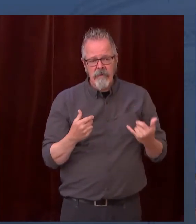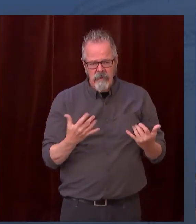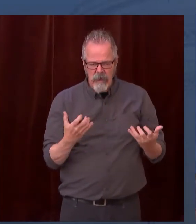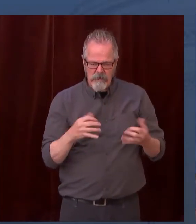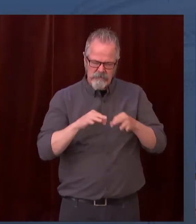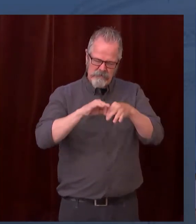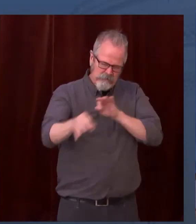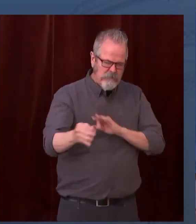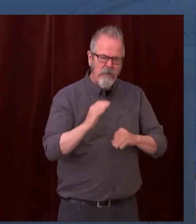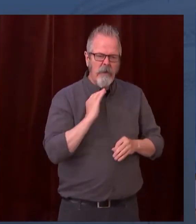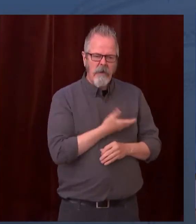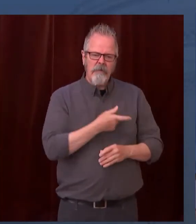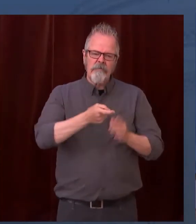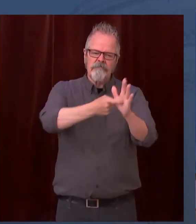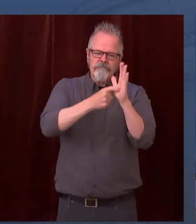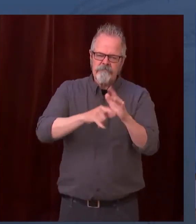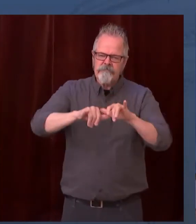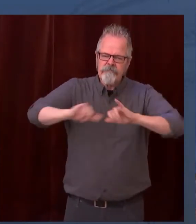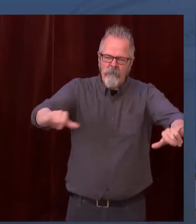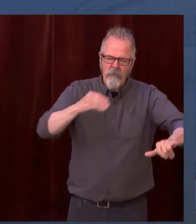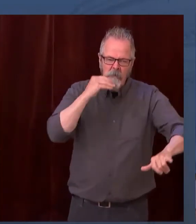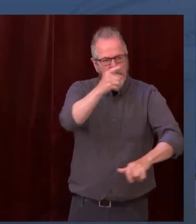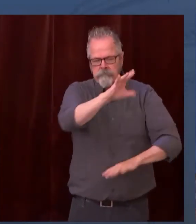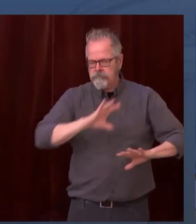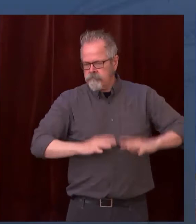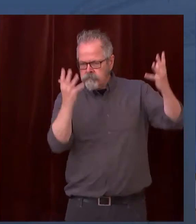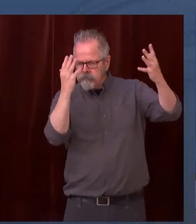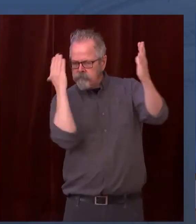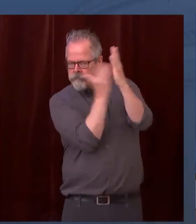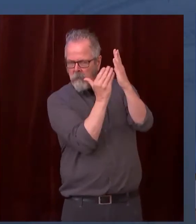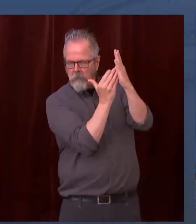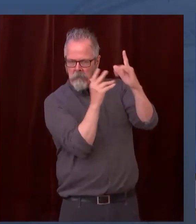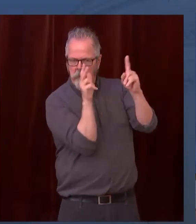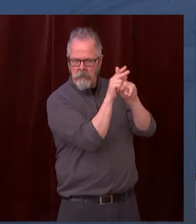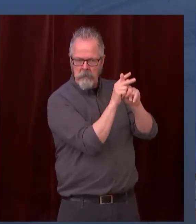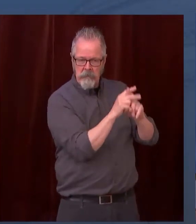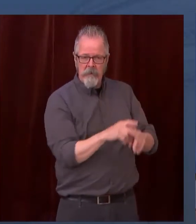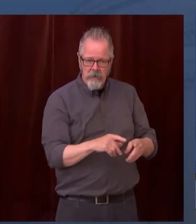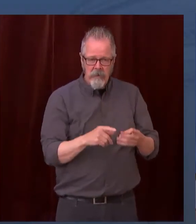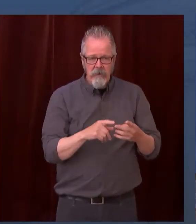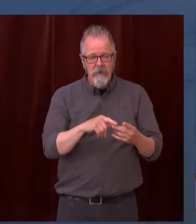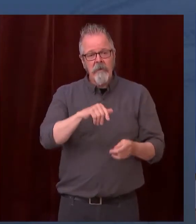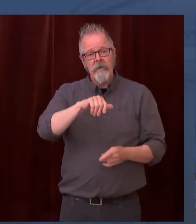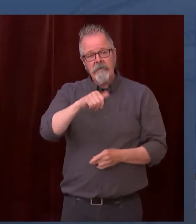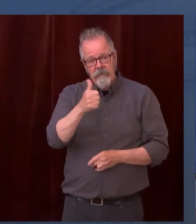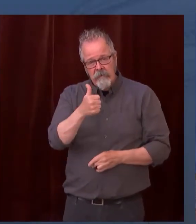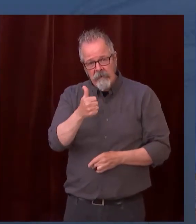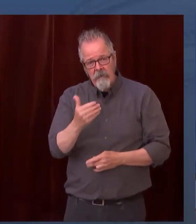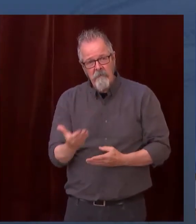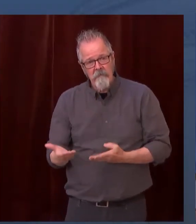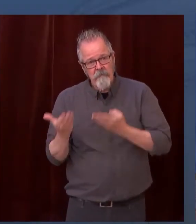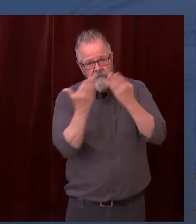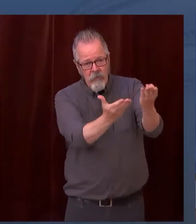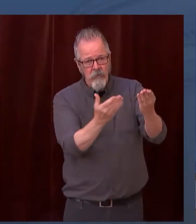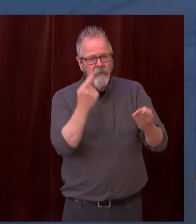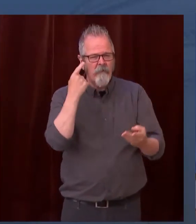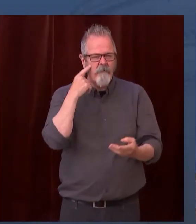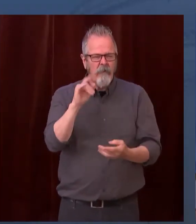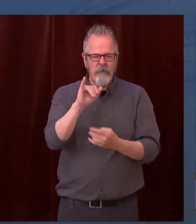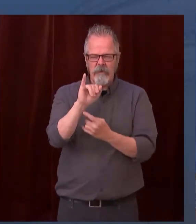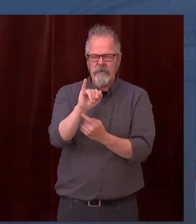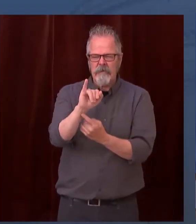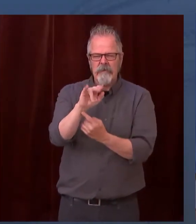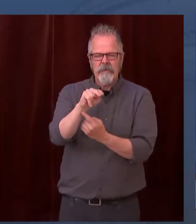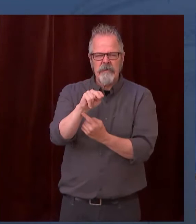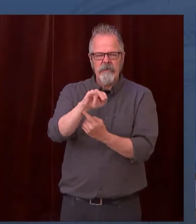been 10 motions for injunctive relief have been filed. That's where someone asked the judge to stop our rules. Not